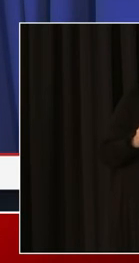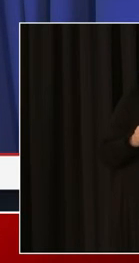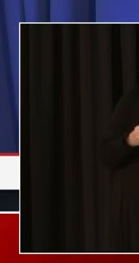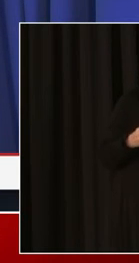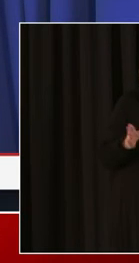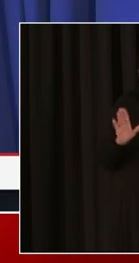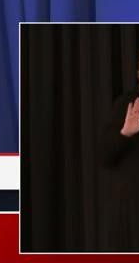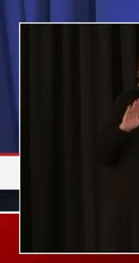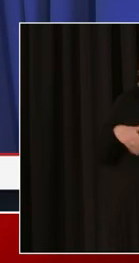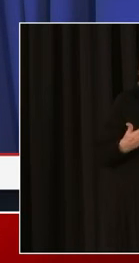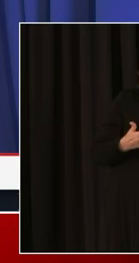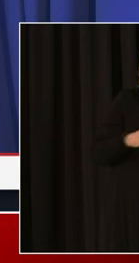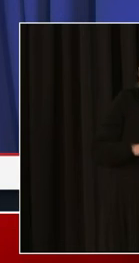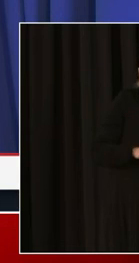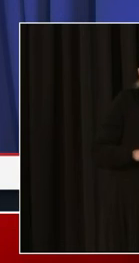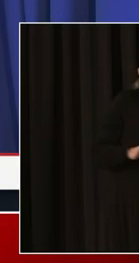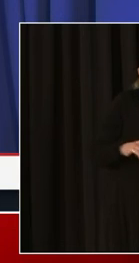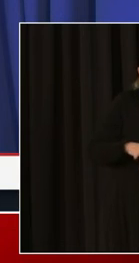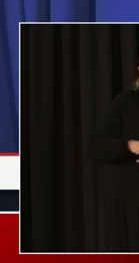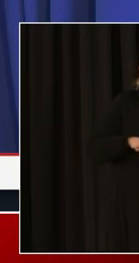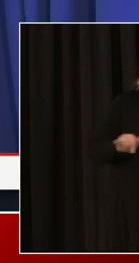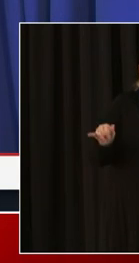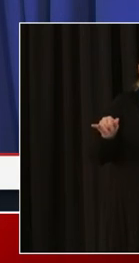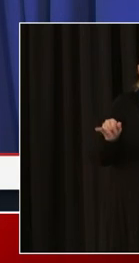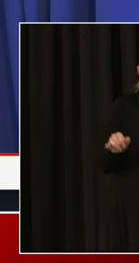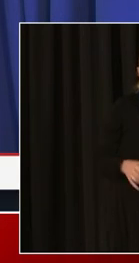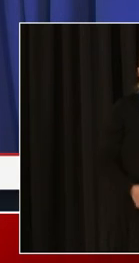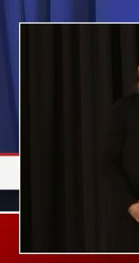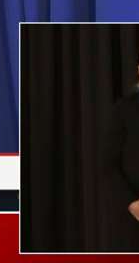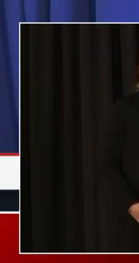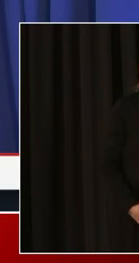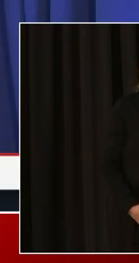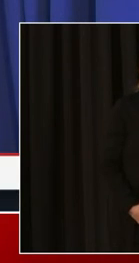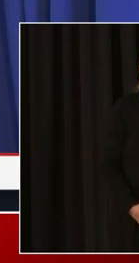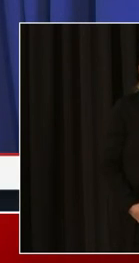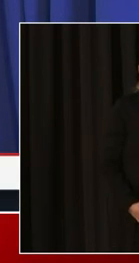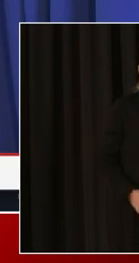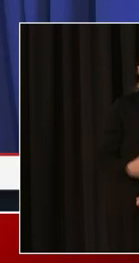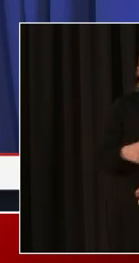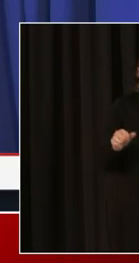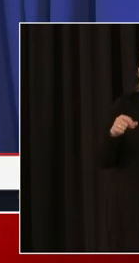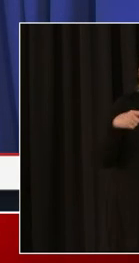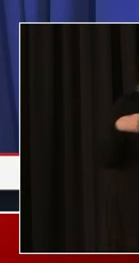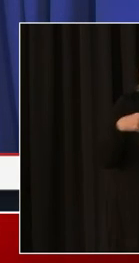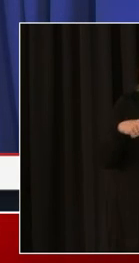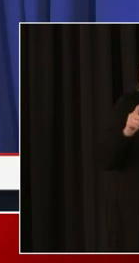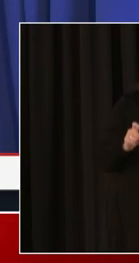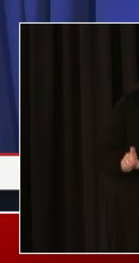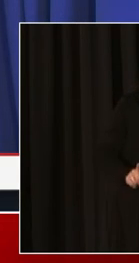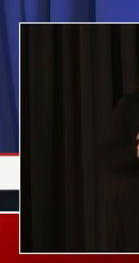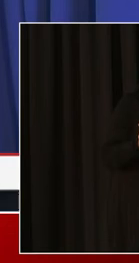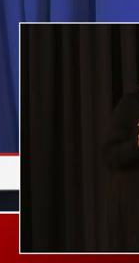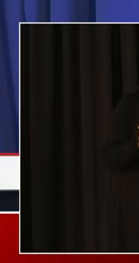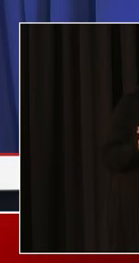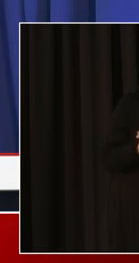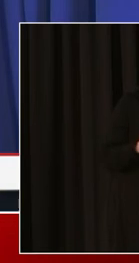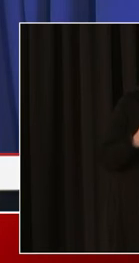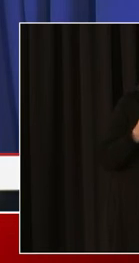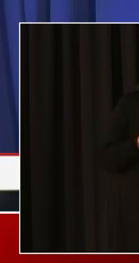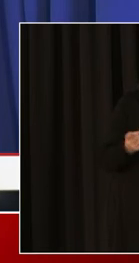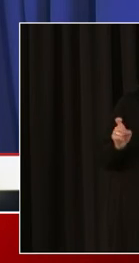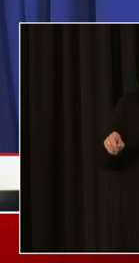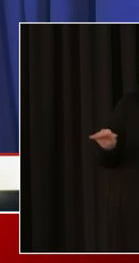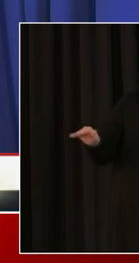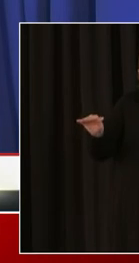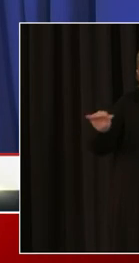our entire school community. So these are cases where we have any positive cases for students that are attending school